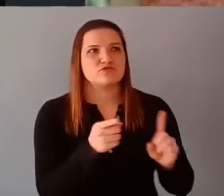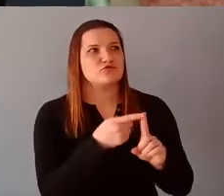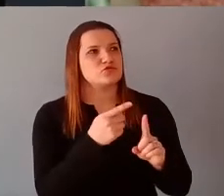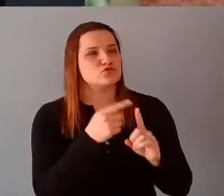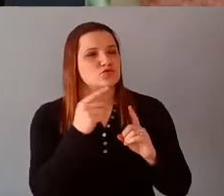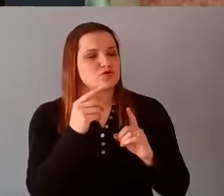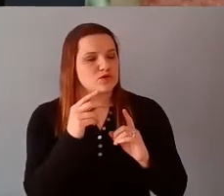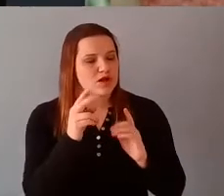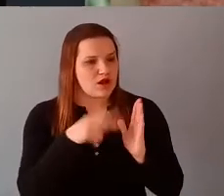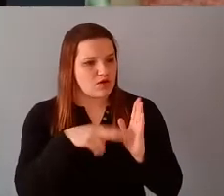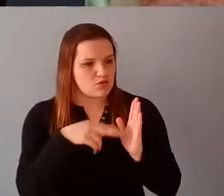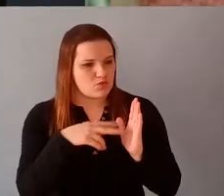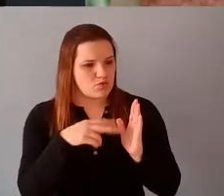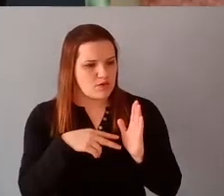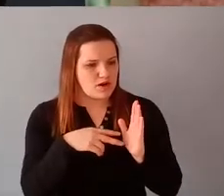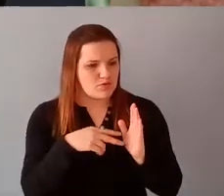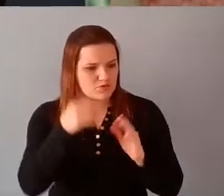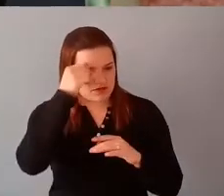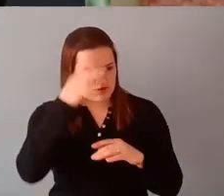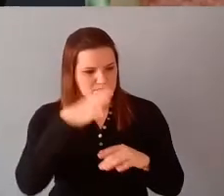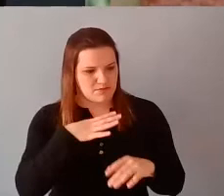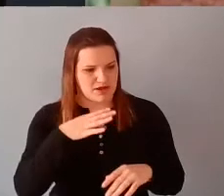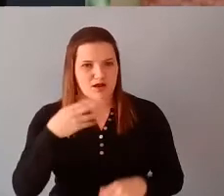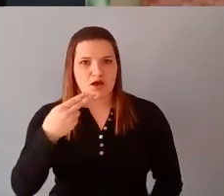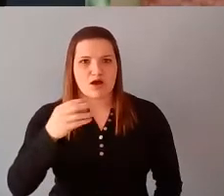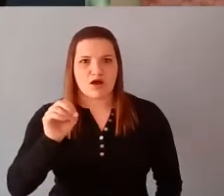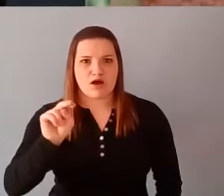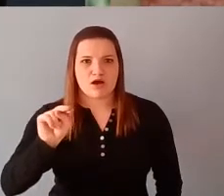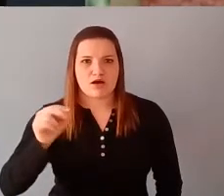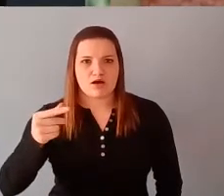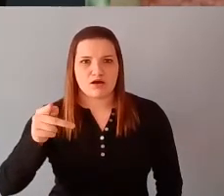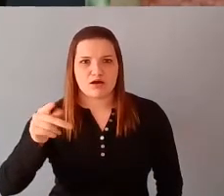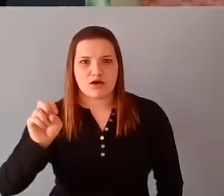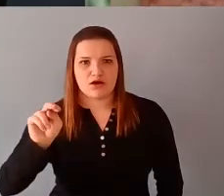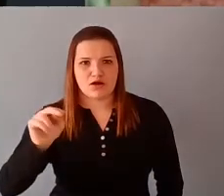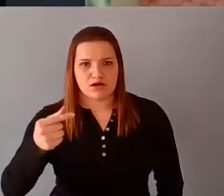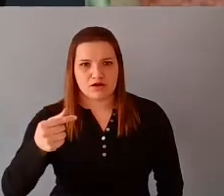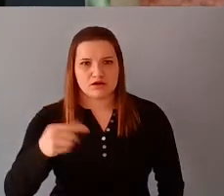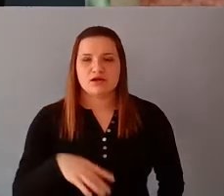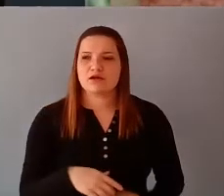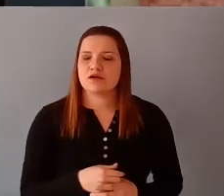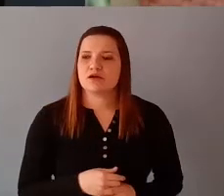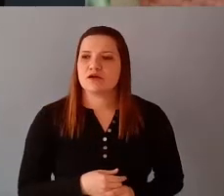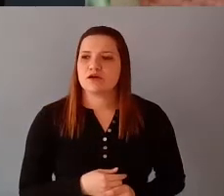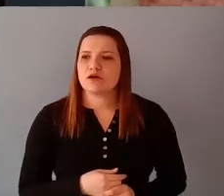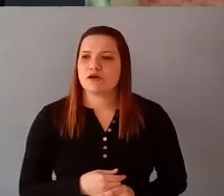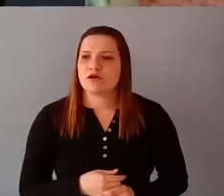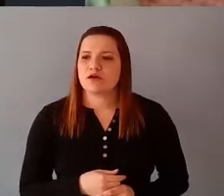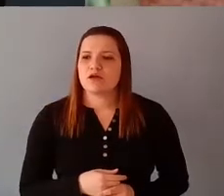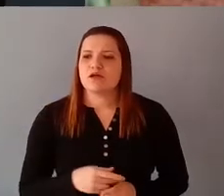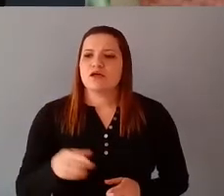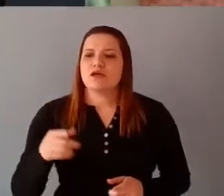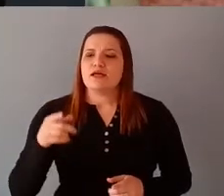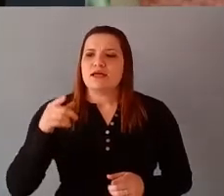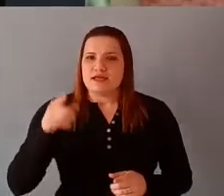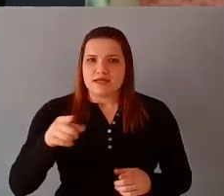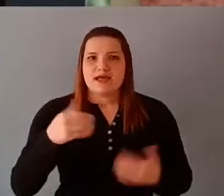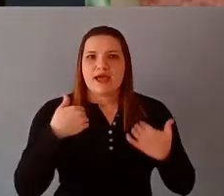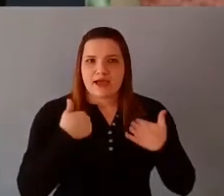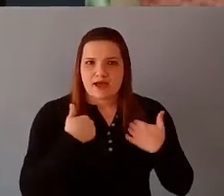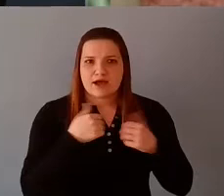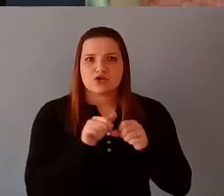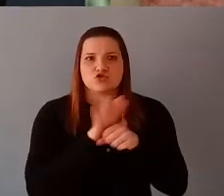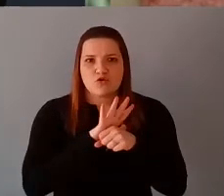was a gentleman in Hong Kong that had been confirmed that he'd contracted